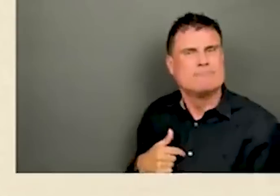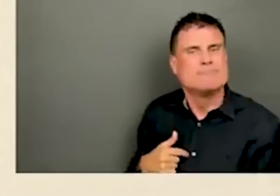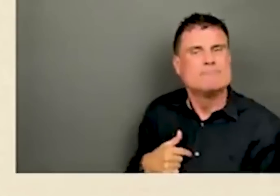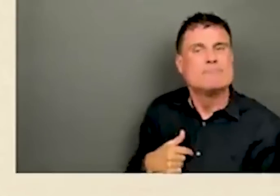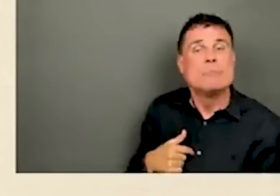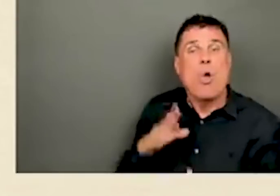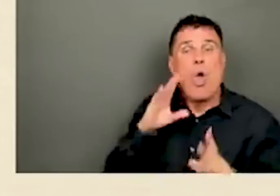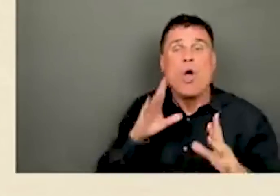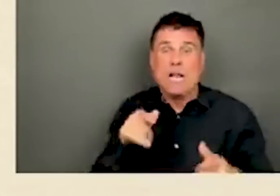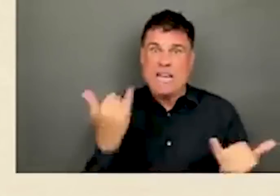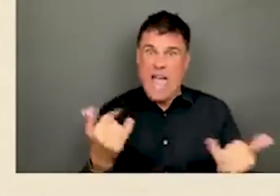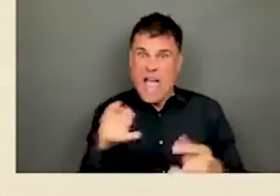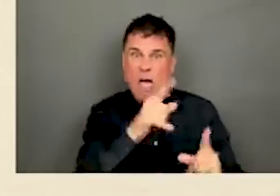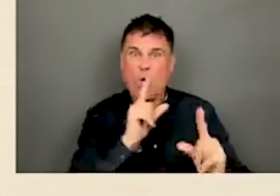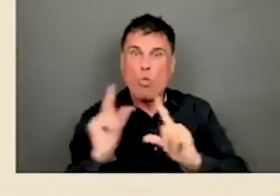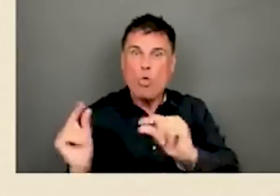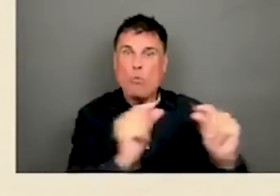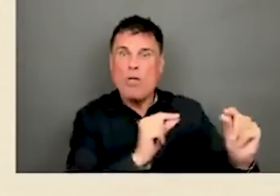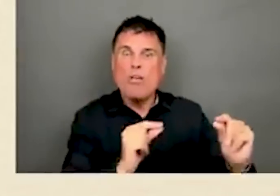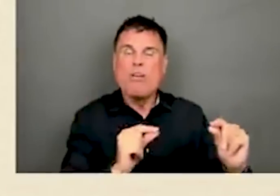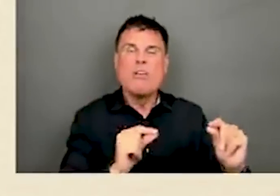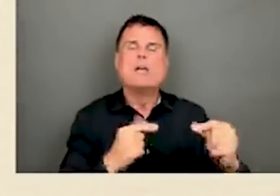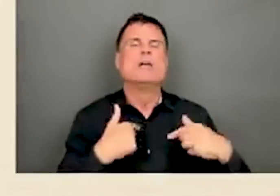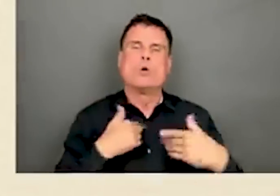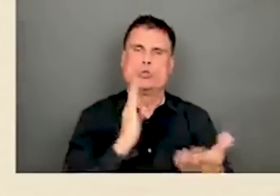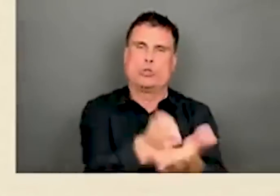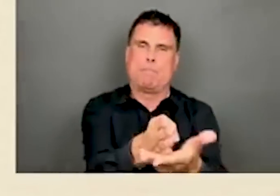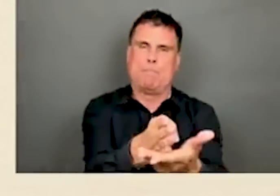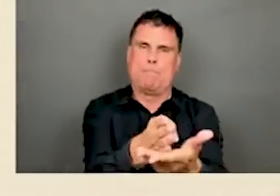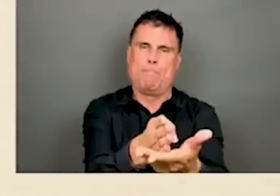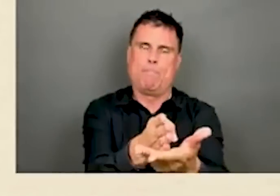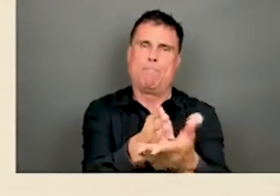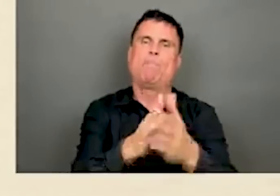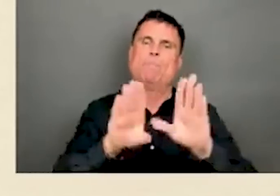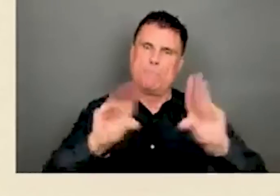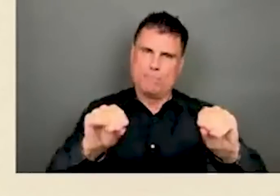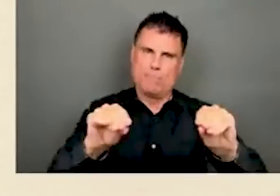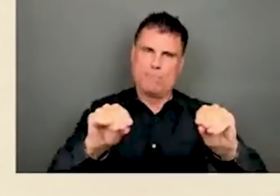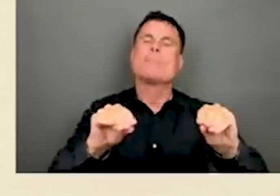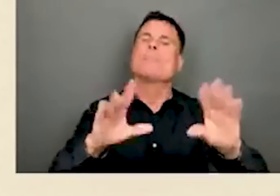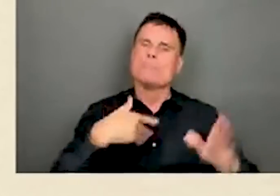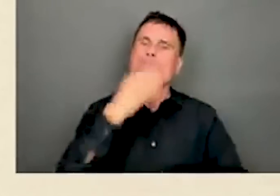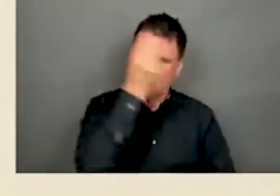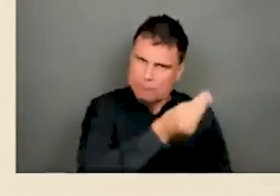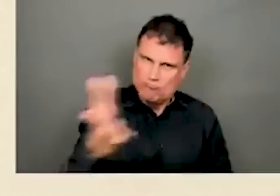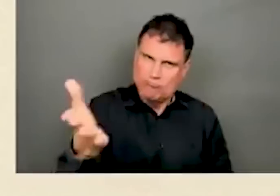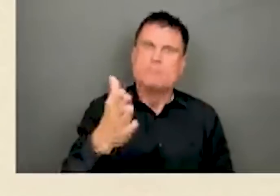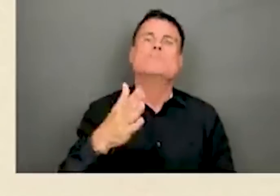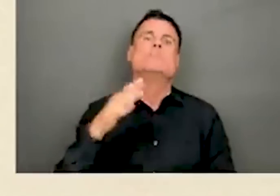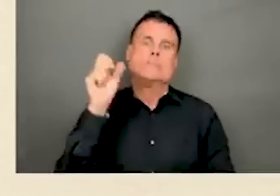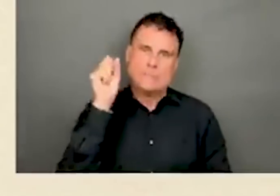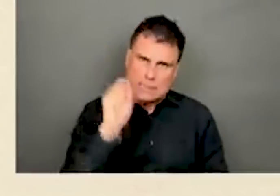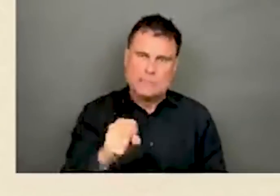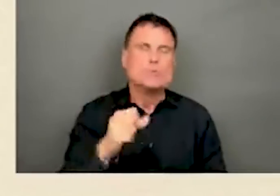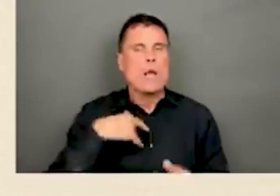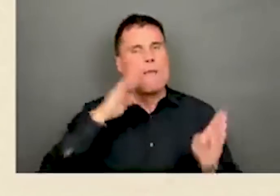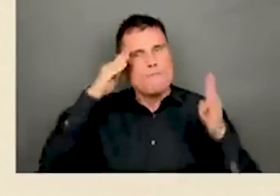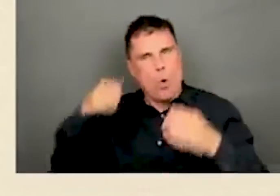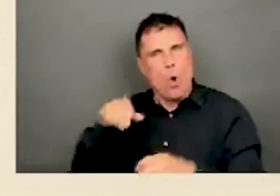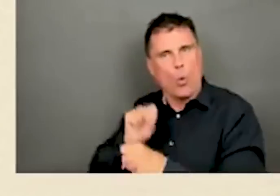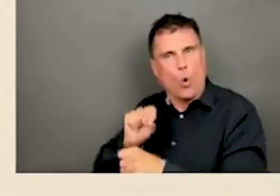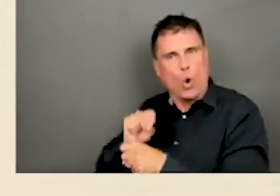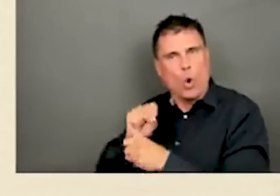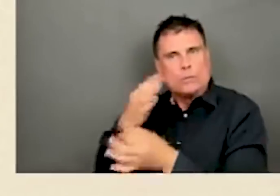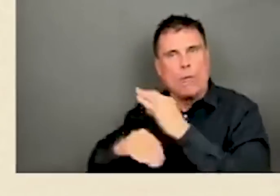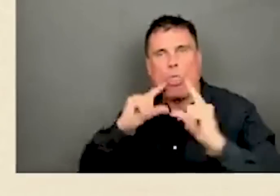we've done that based on the number of people that are here. And I want to now get back to working for British Columbians for as long as I have an opportunity to do that.